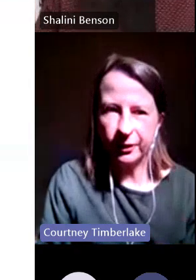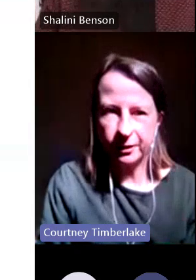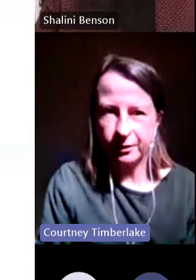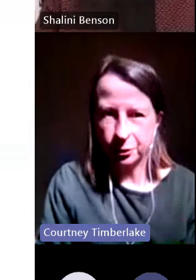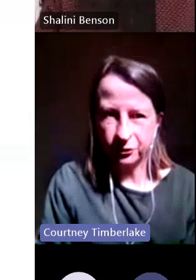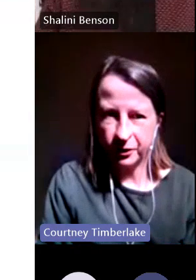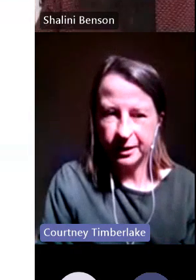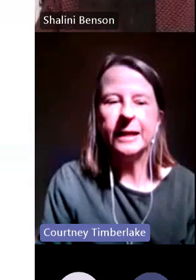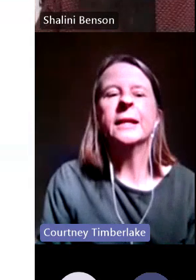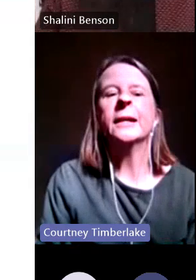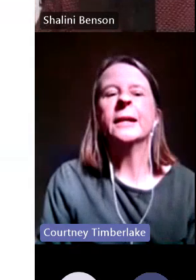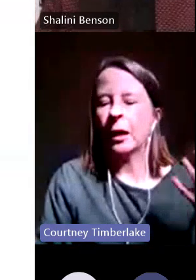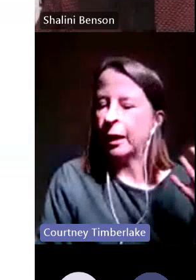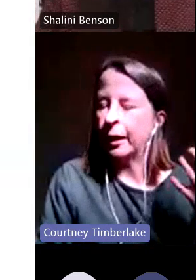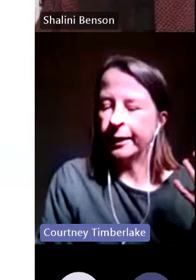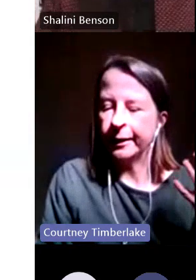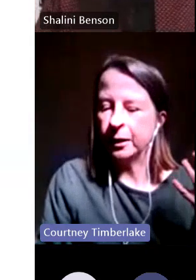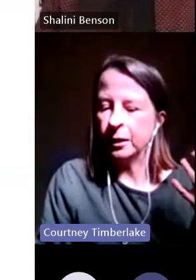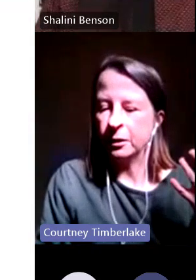their use of those funds.